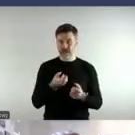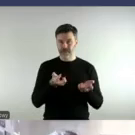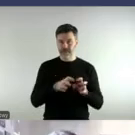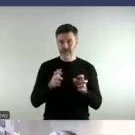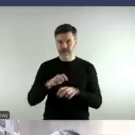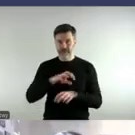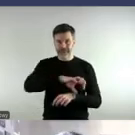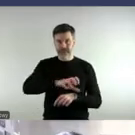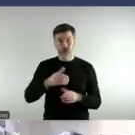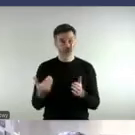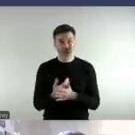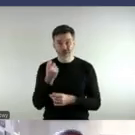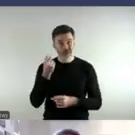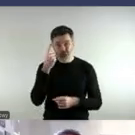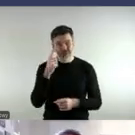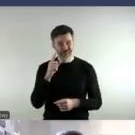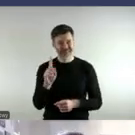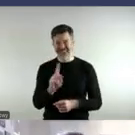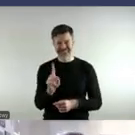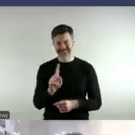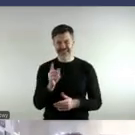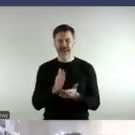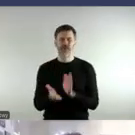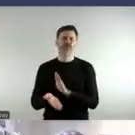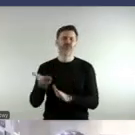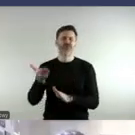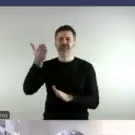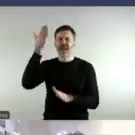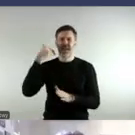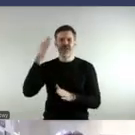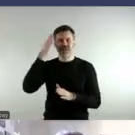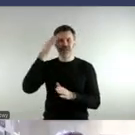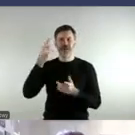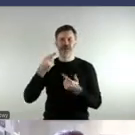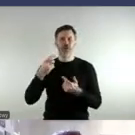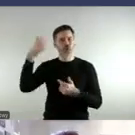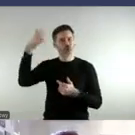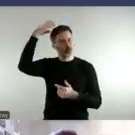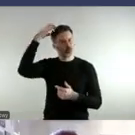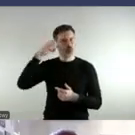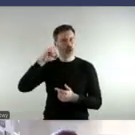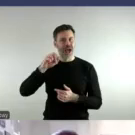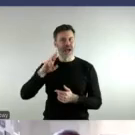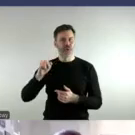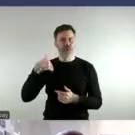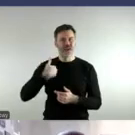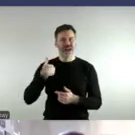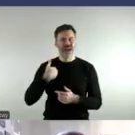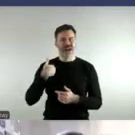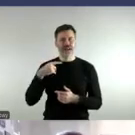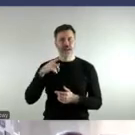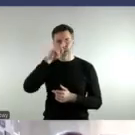team. The teams are no new idea, of course. I'm sure you remember this King